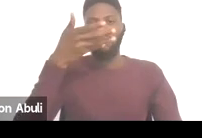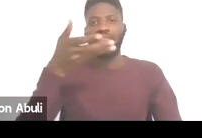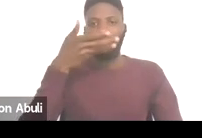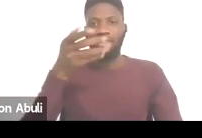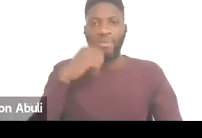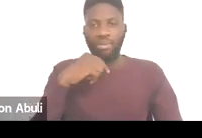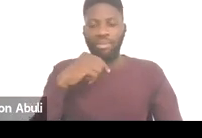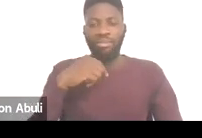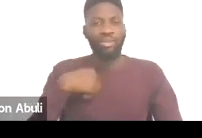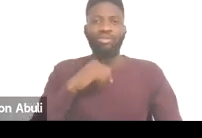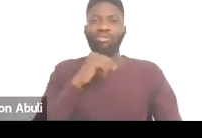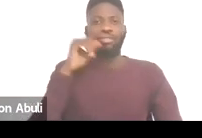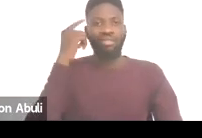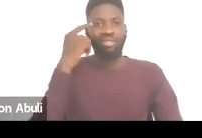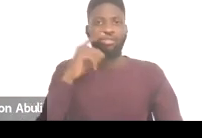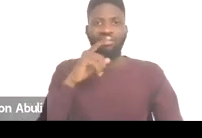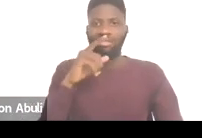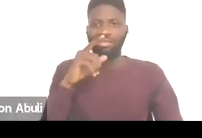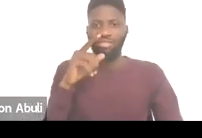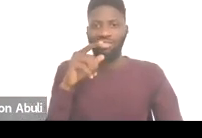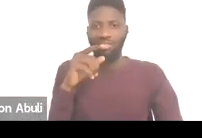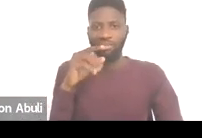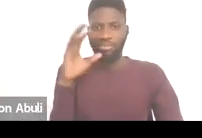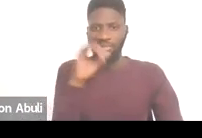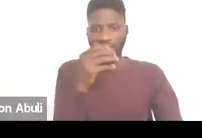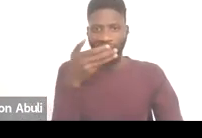So I don't think that any we've not answered.